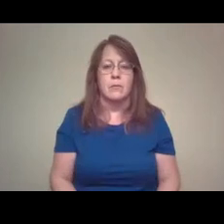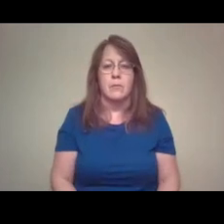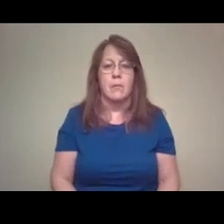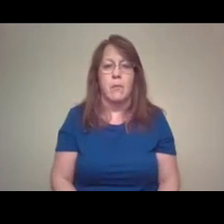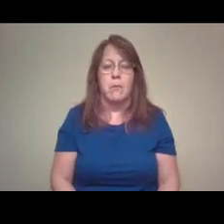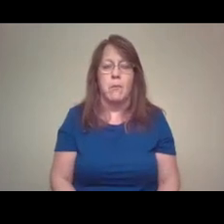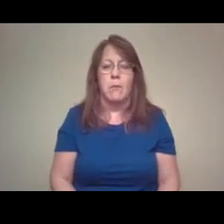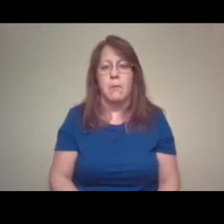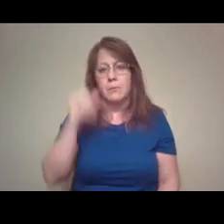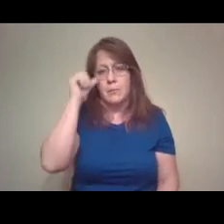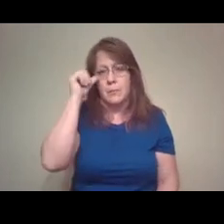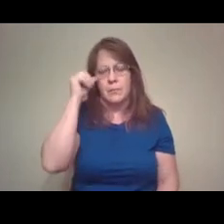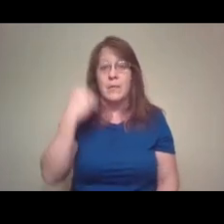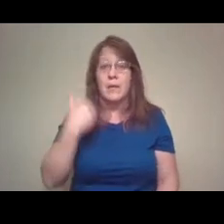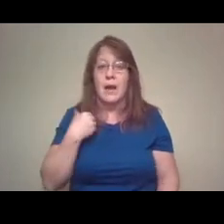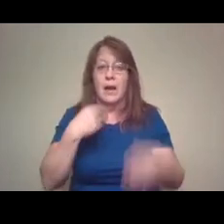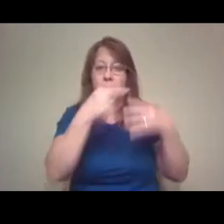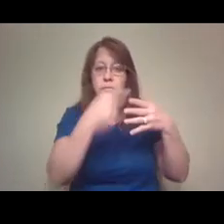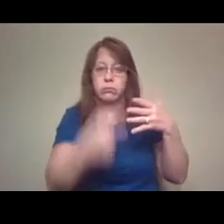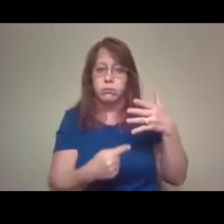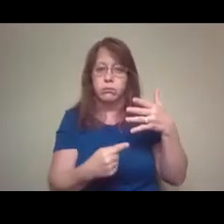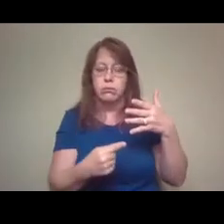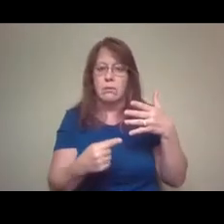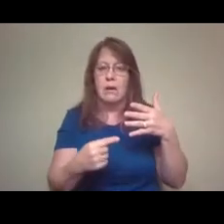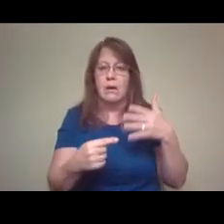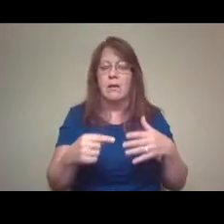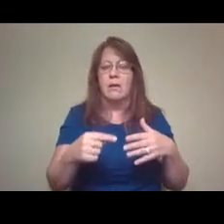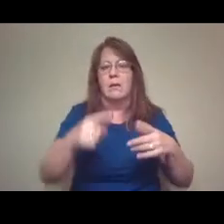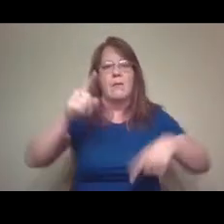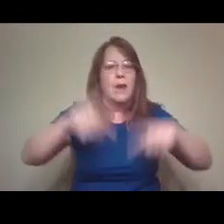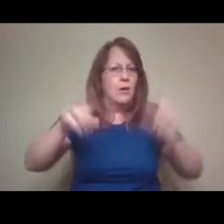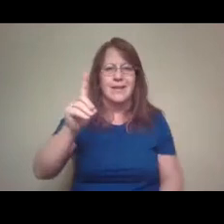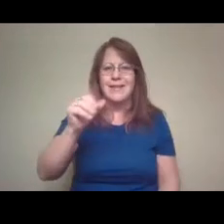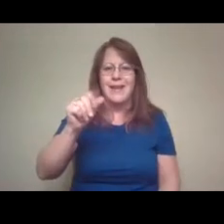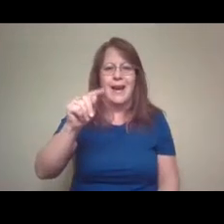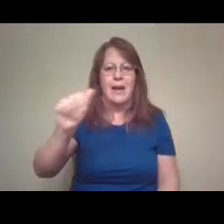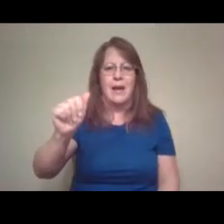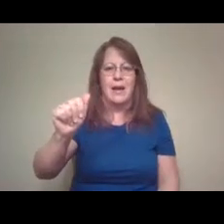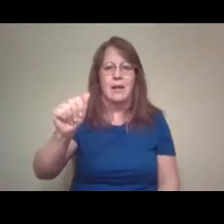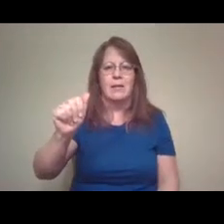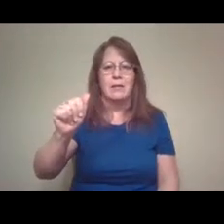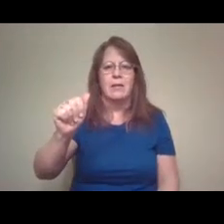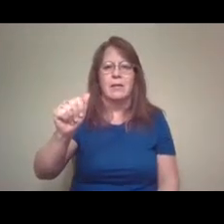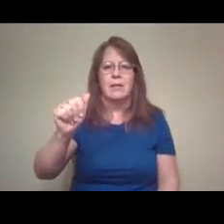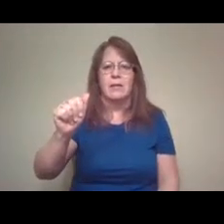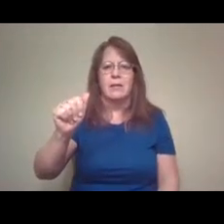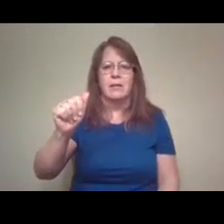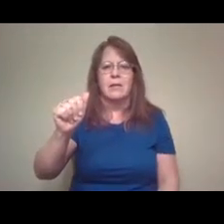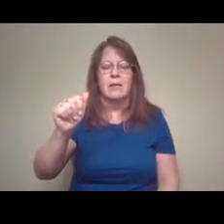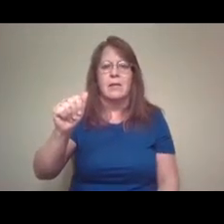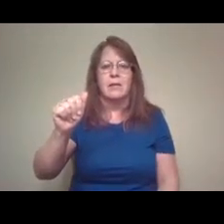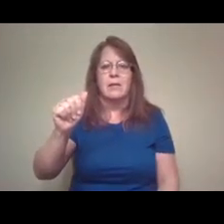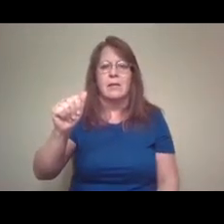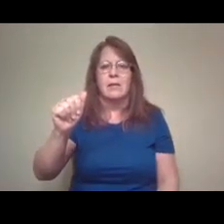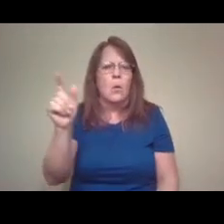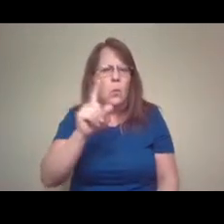All right, so I have a list here of various data resources. I know some people wonder, where do we get our data from? And